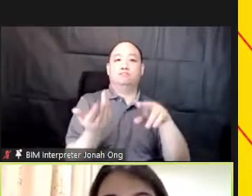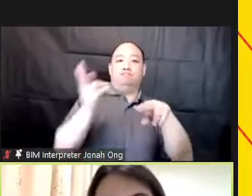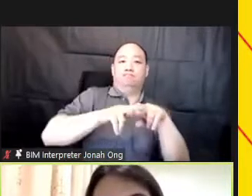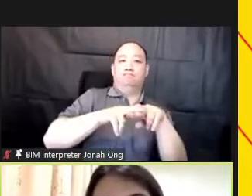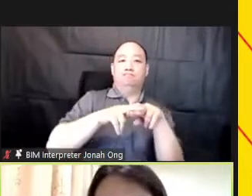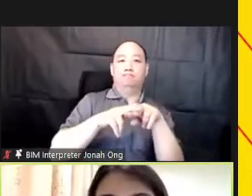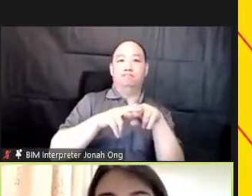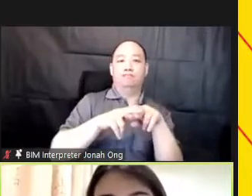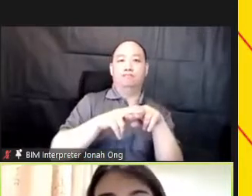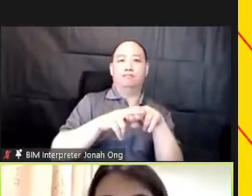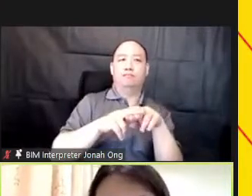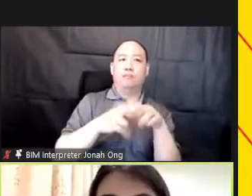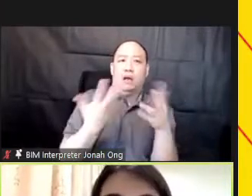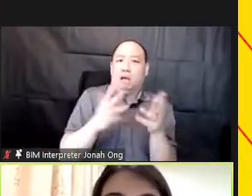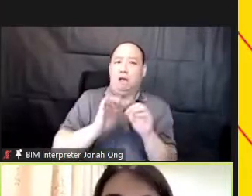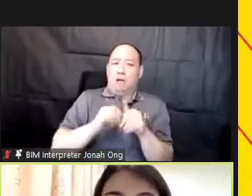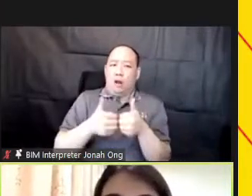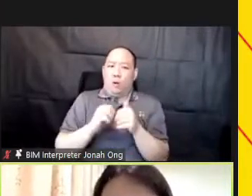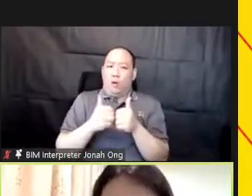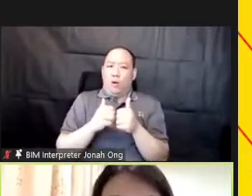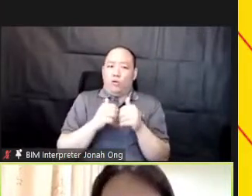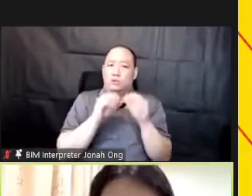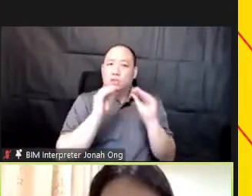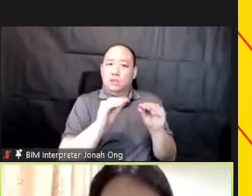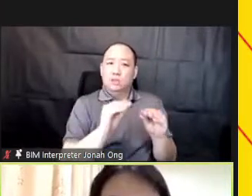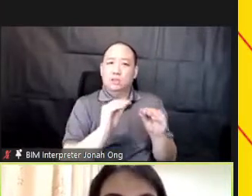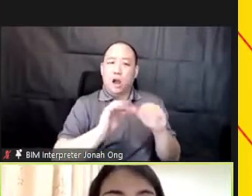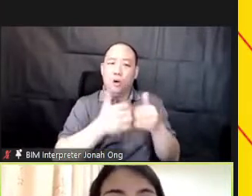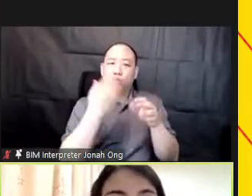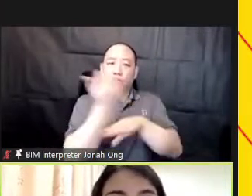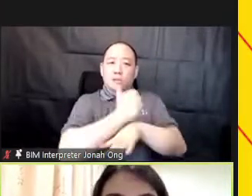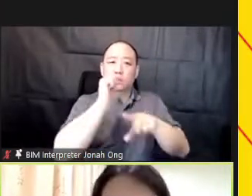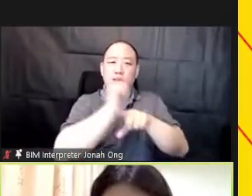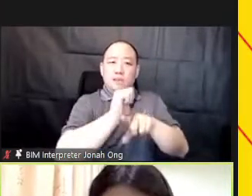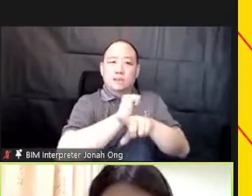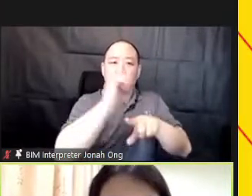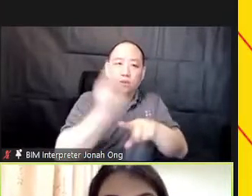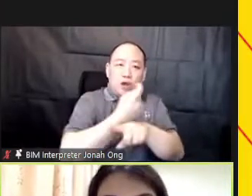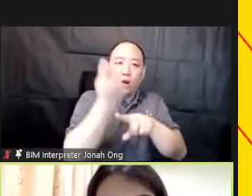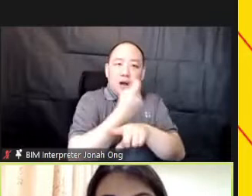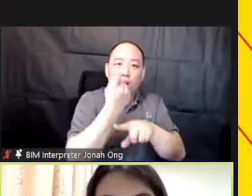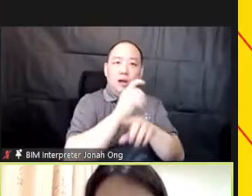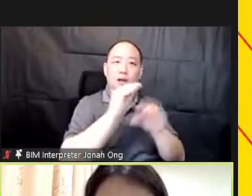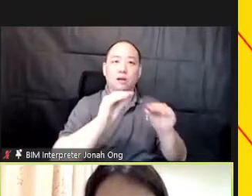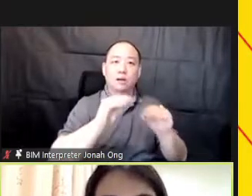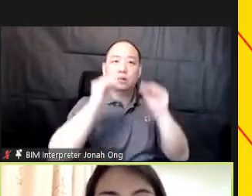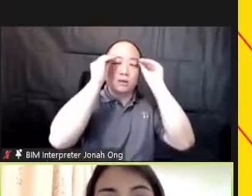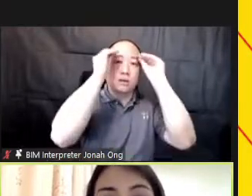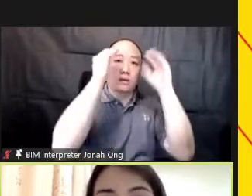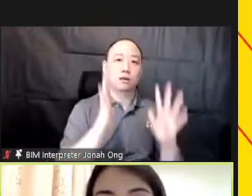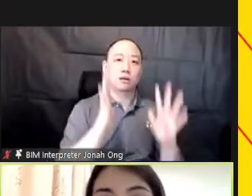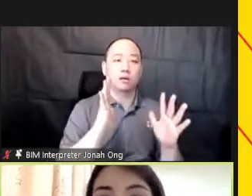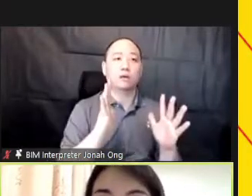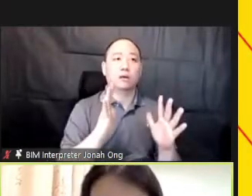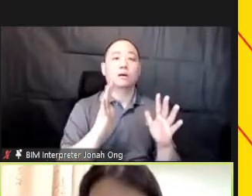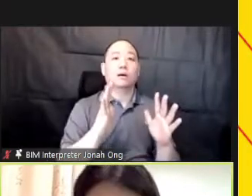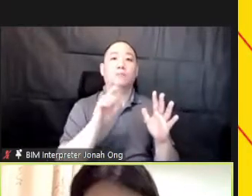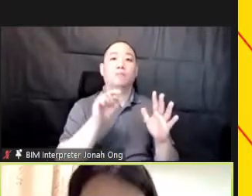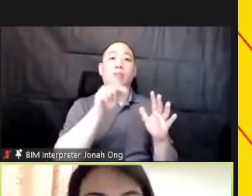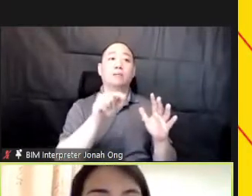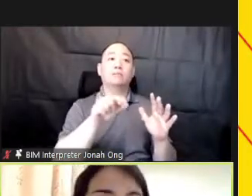their skills and their knowledge and their motivation to improve their schools? Uplifting the teacher profession, getting more